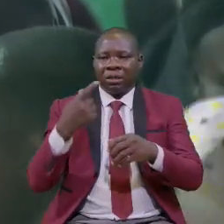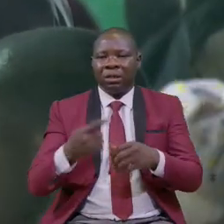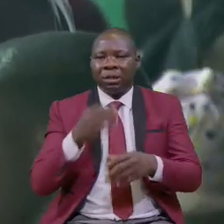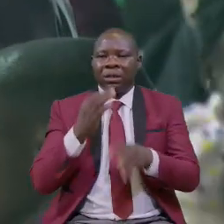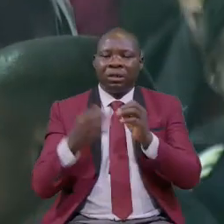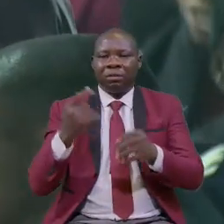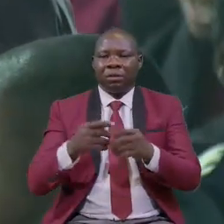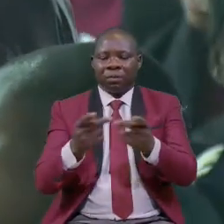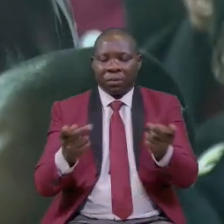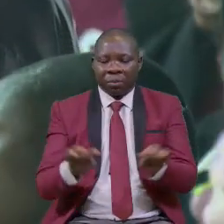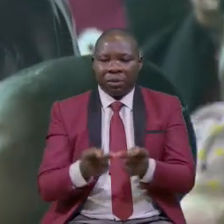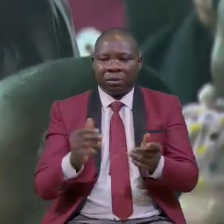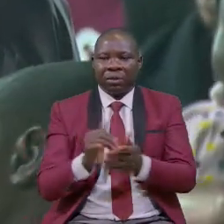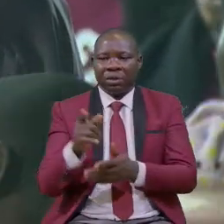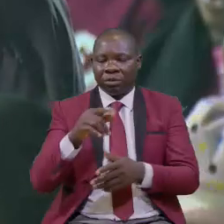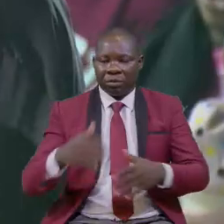not have an address,